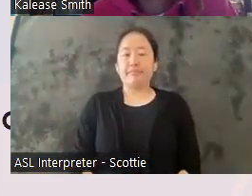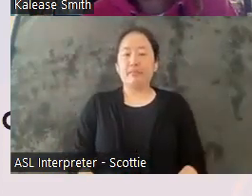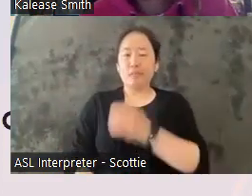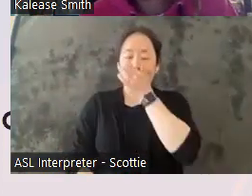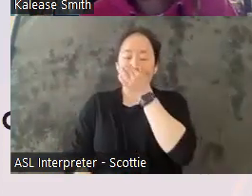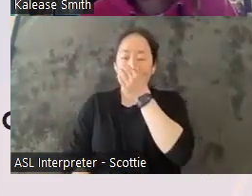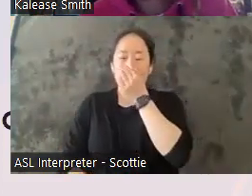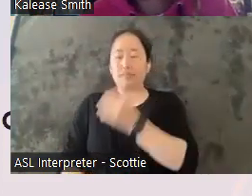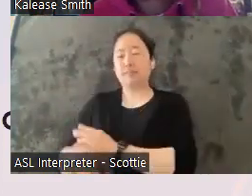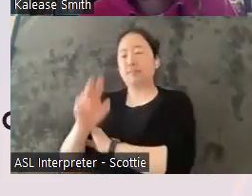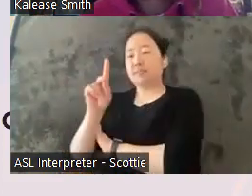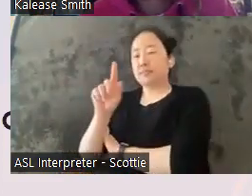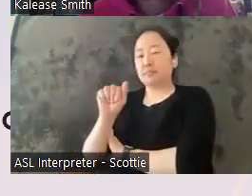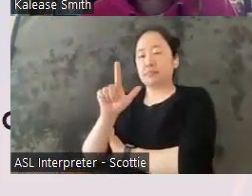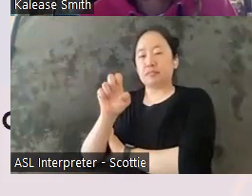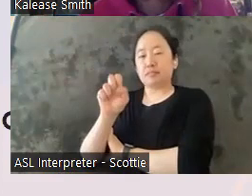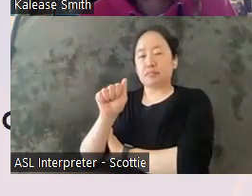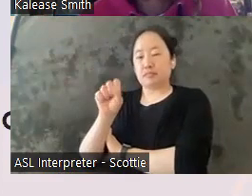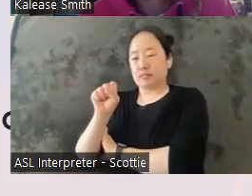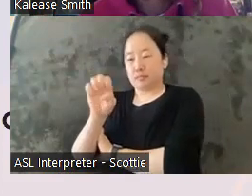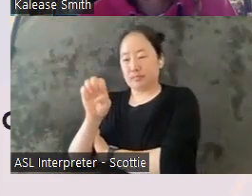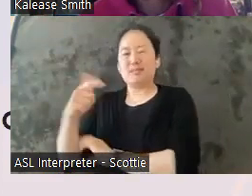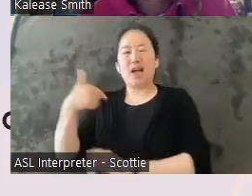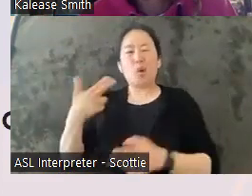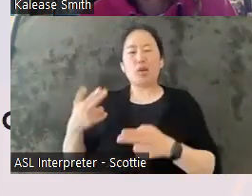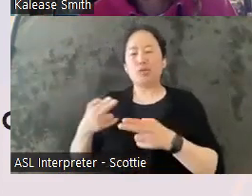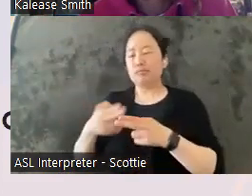Yeah, I just had one little comment on 3.